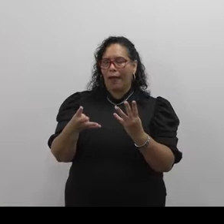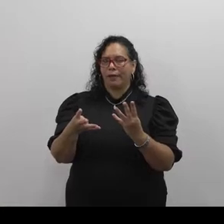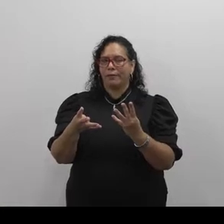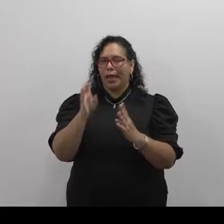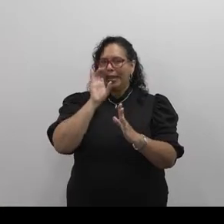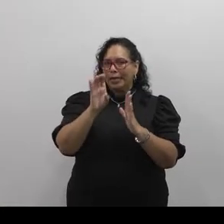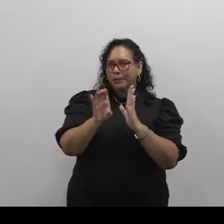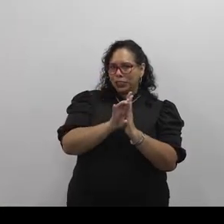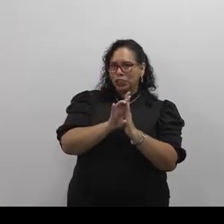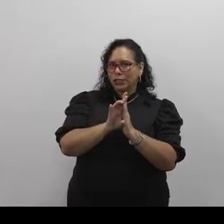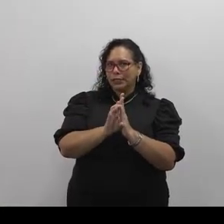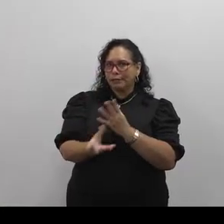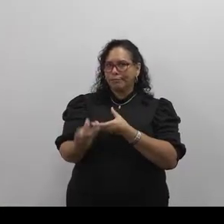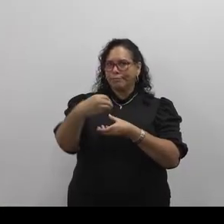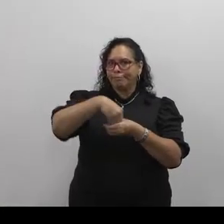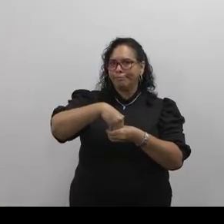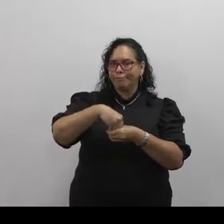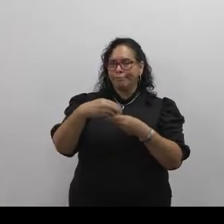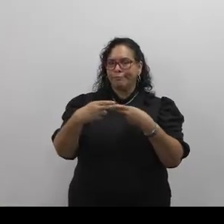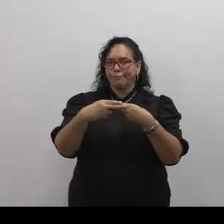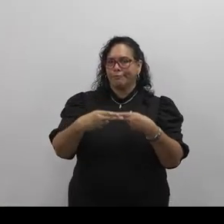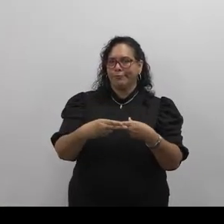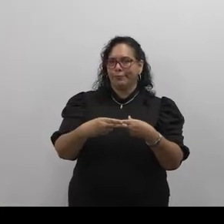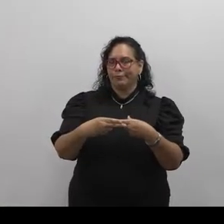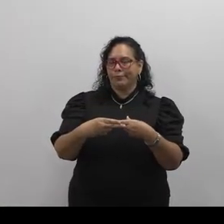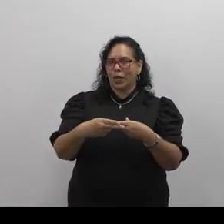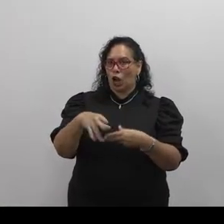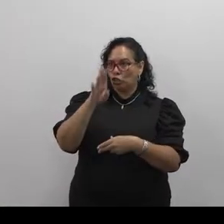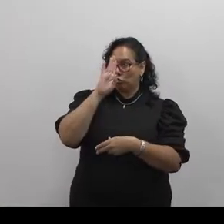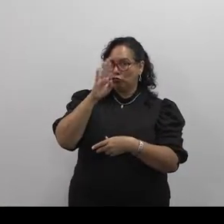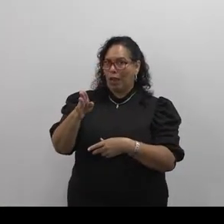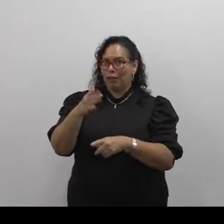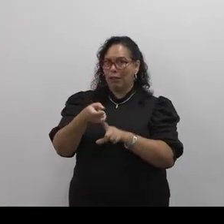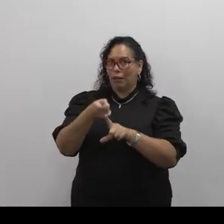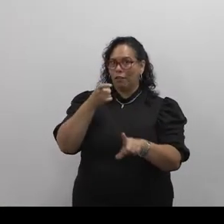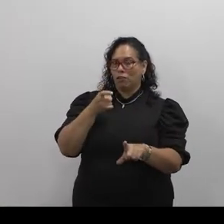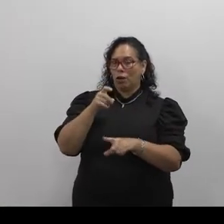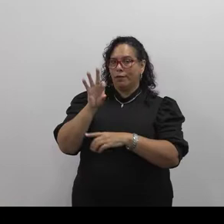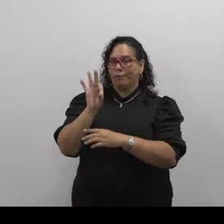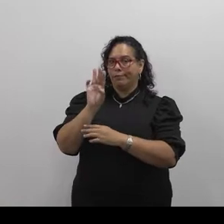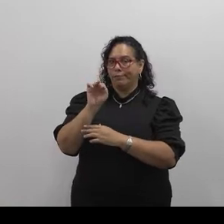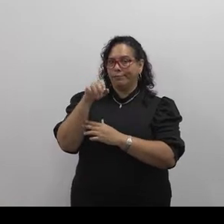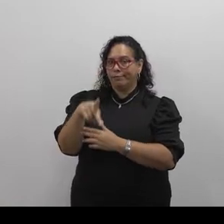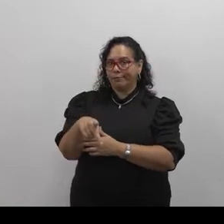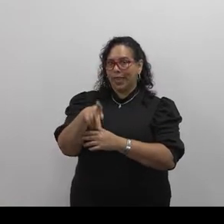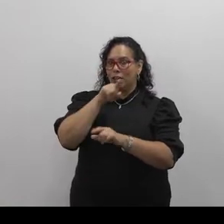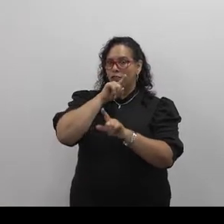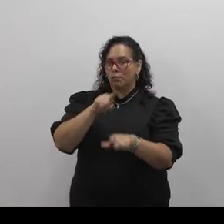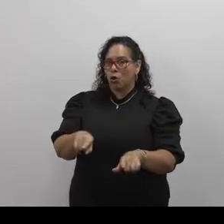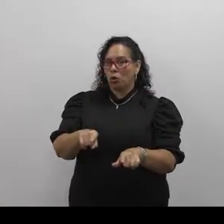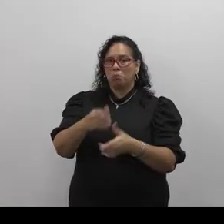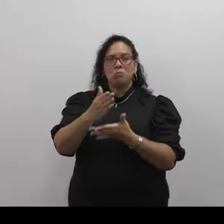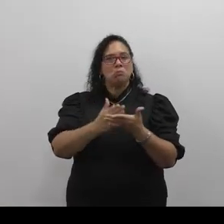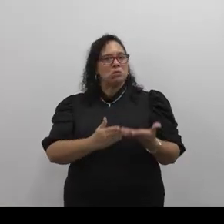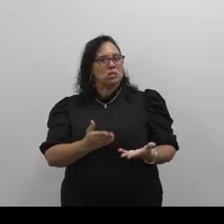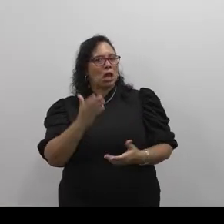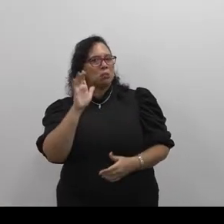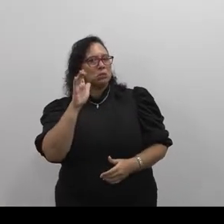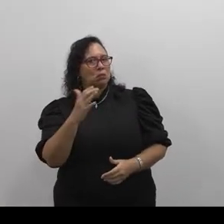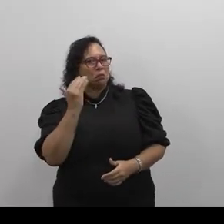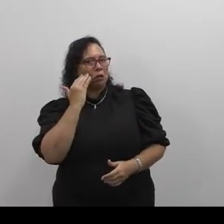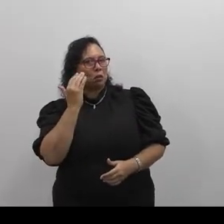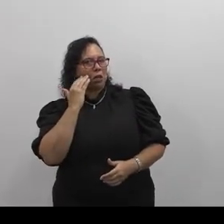this presentation, are direct takeaways from the Facility Master Plan report. So some of these things might seem very familiar, and that's